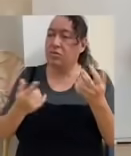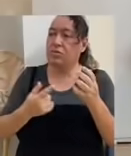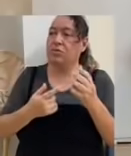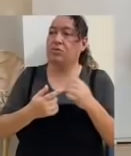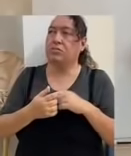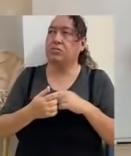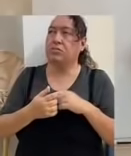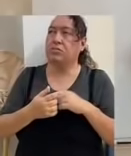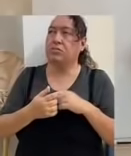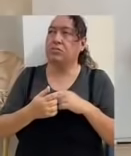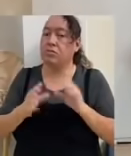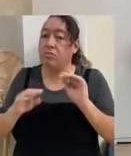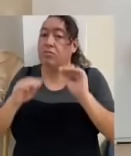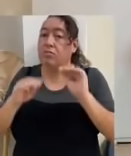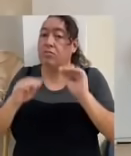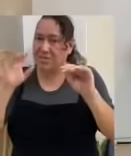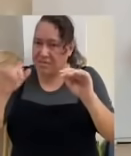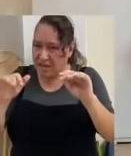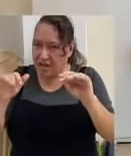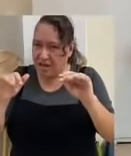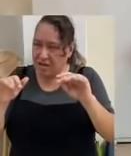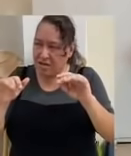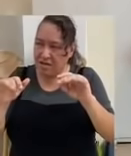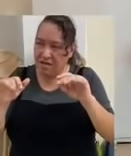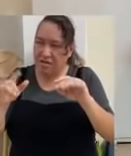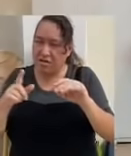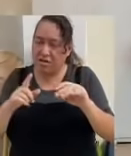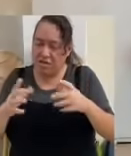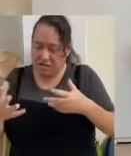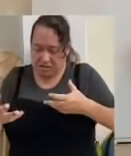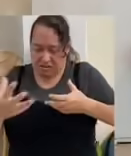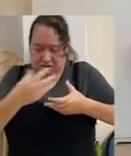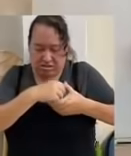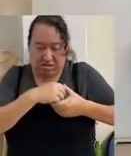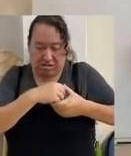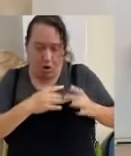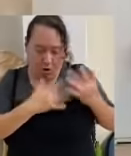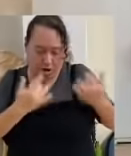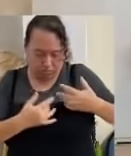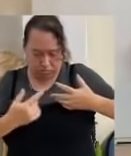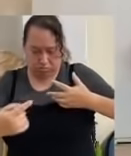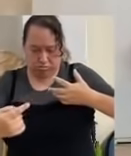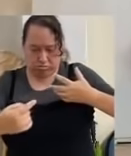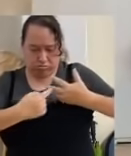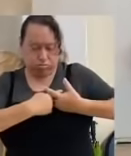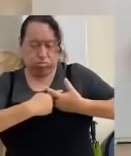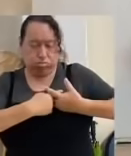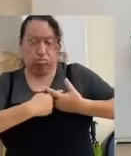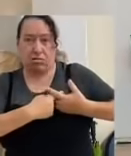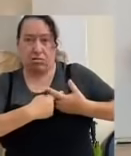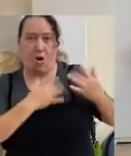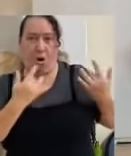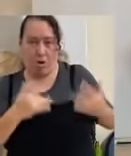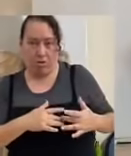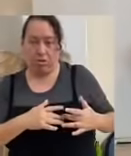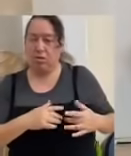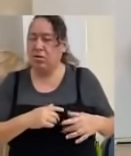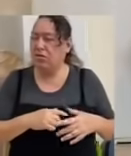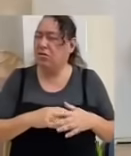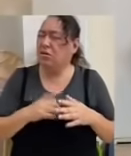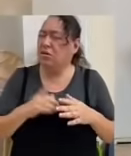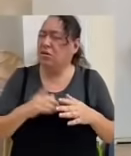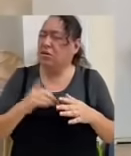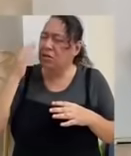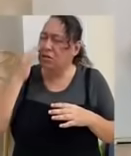to somehow put this point into his heart, because he wants him to know what is the entrance. Truly